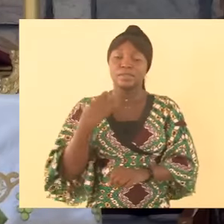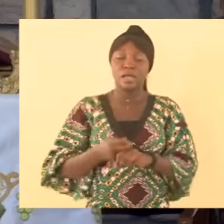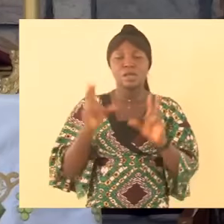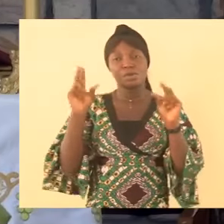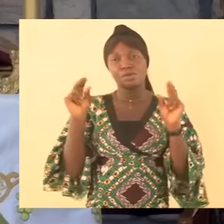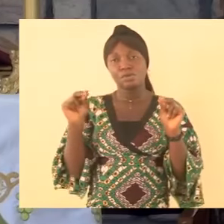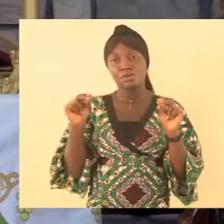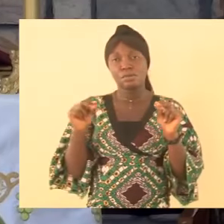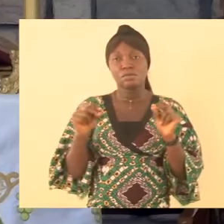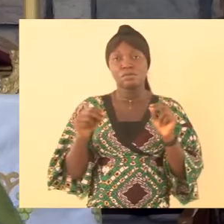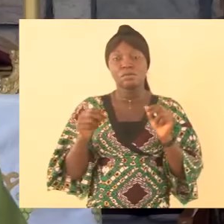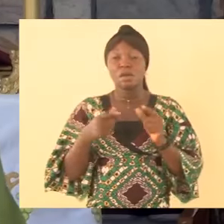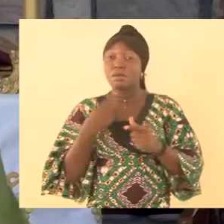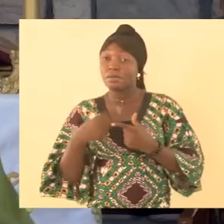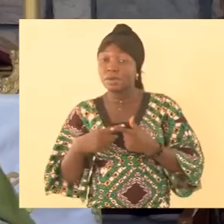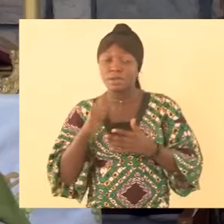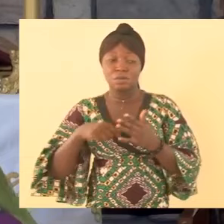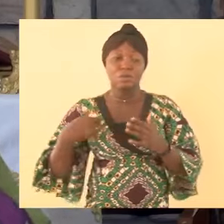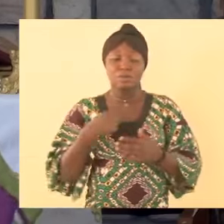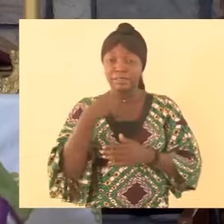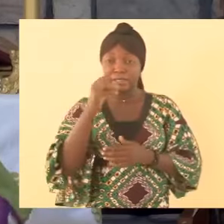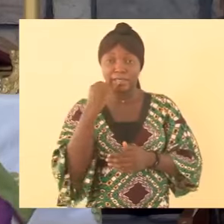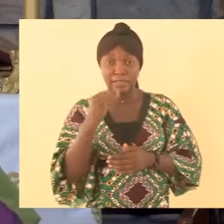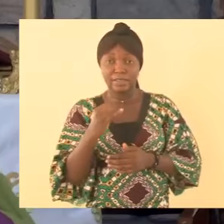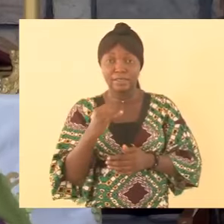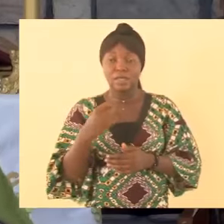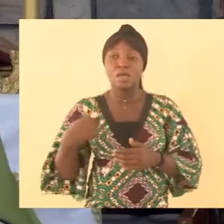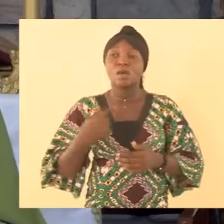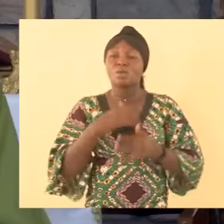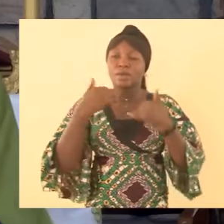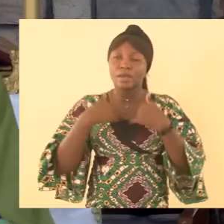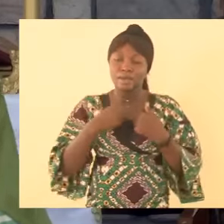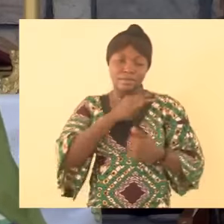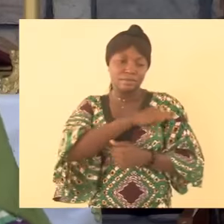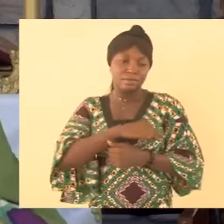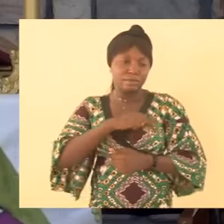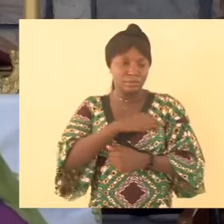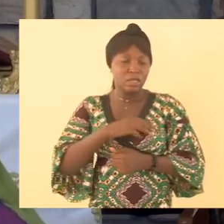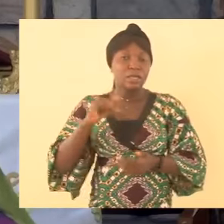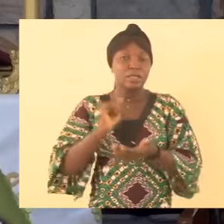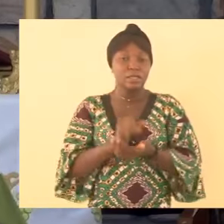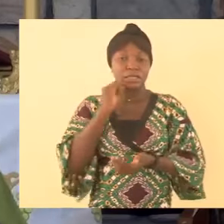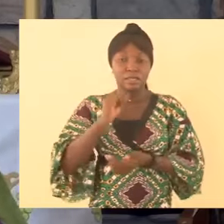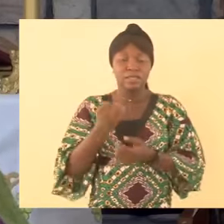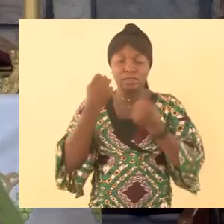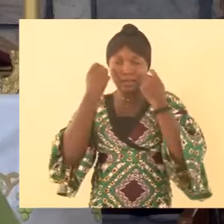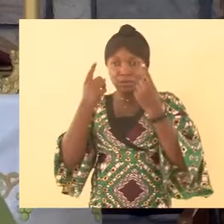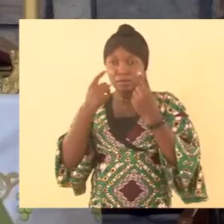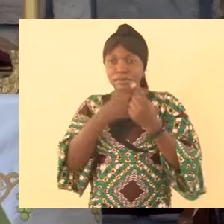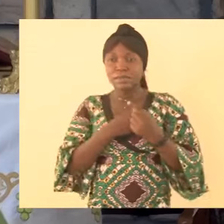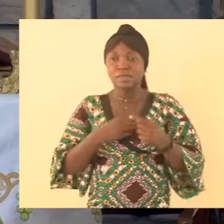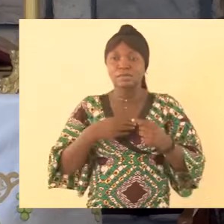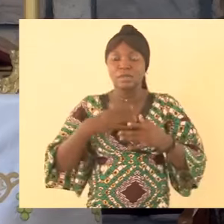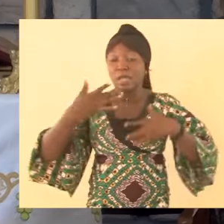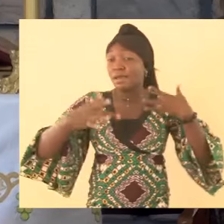been hard. No, rather, what we are saying is, we have a vision that is amazing